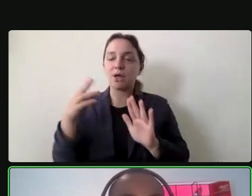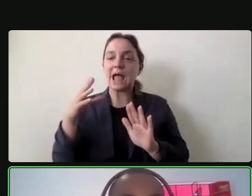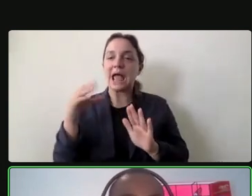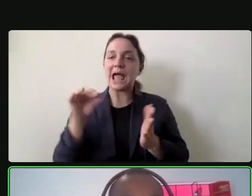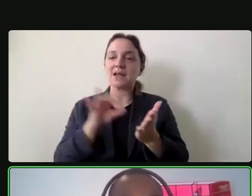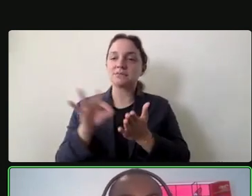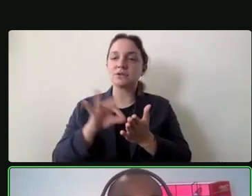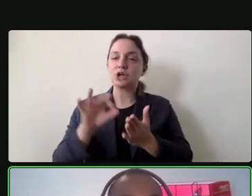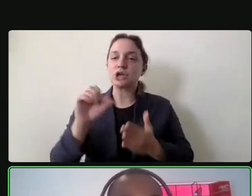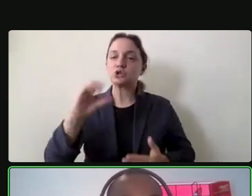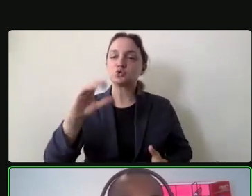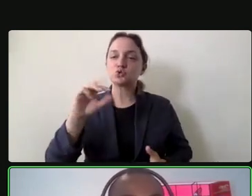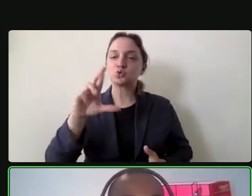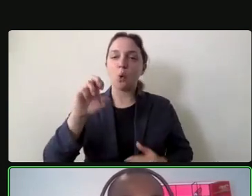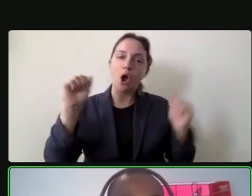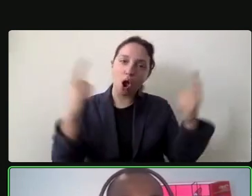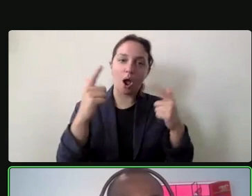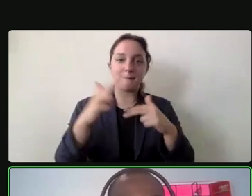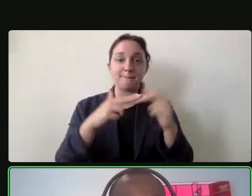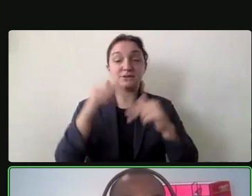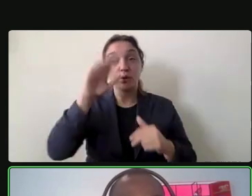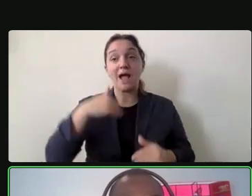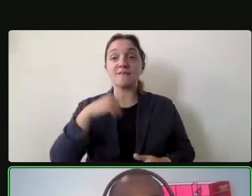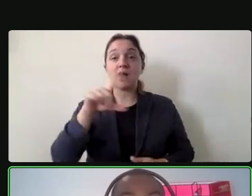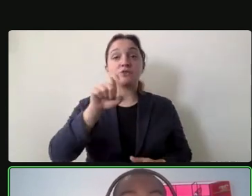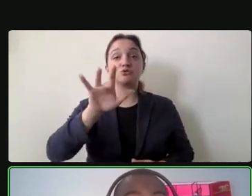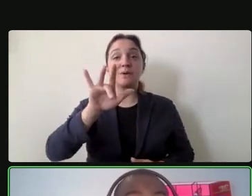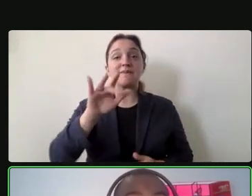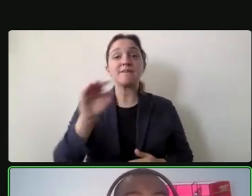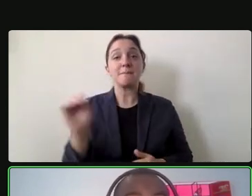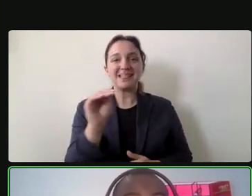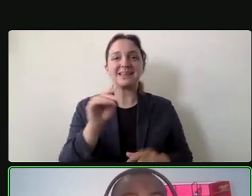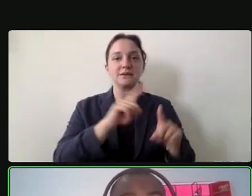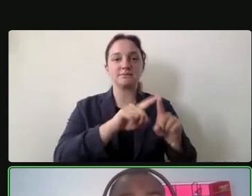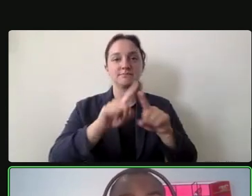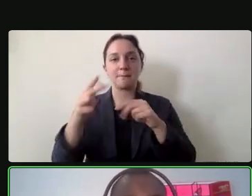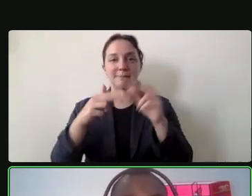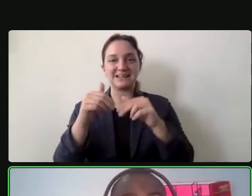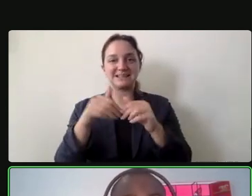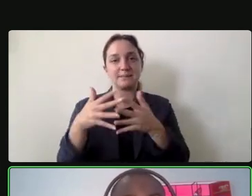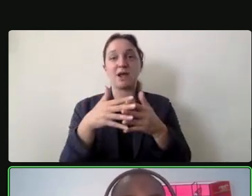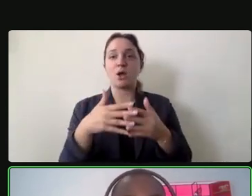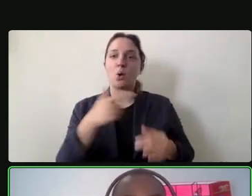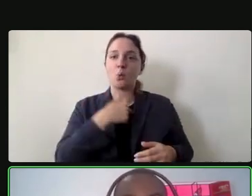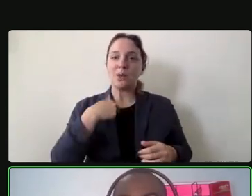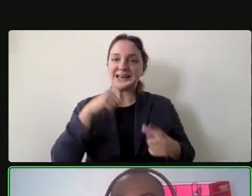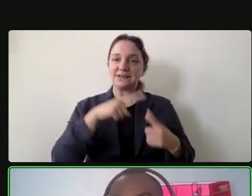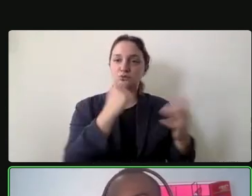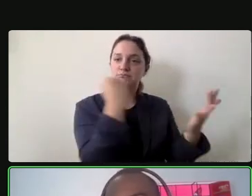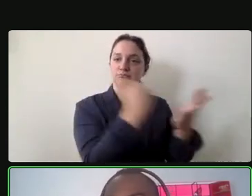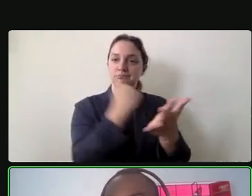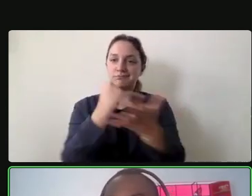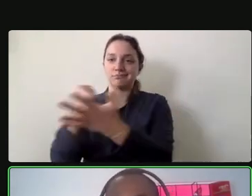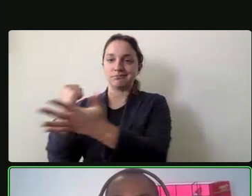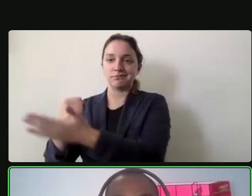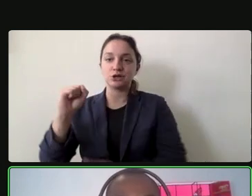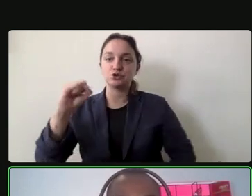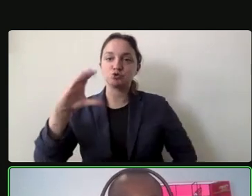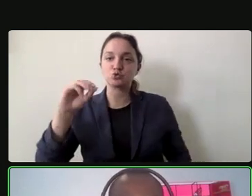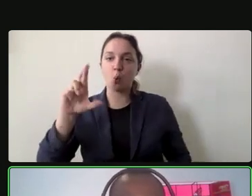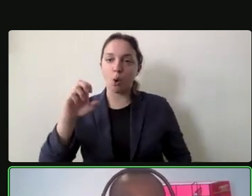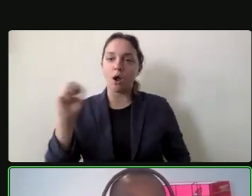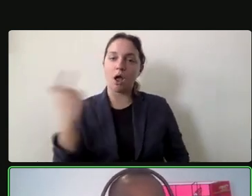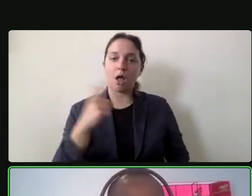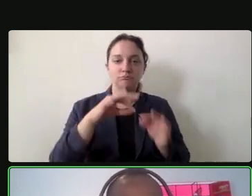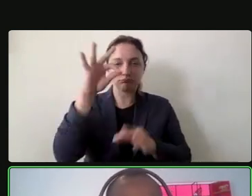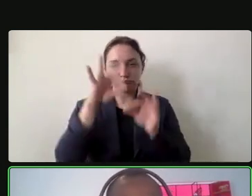buildings. There's 125 million buildings in America. All of them need a score that allows us to tell them